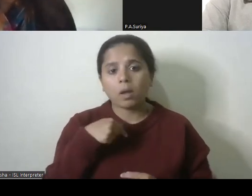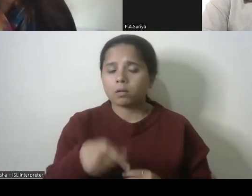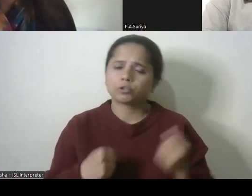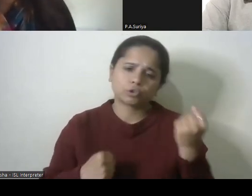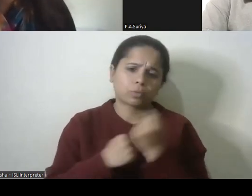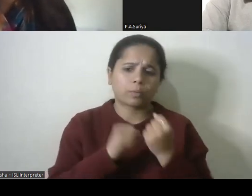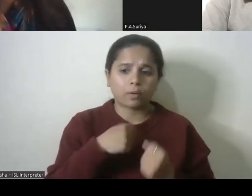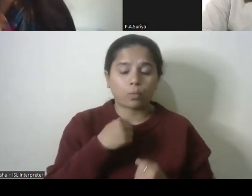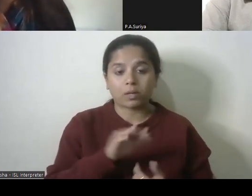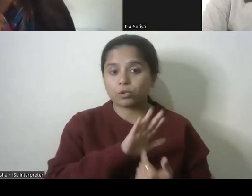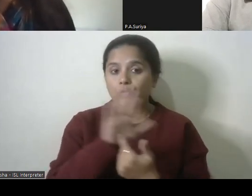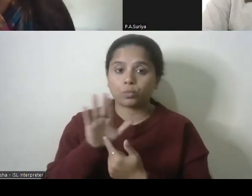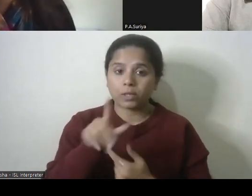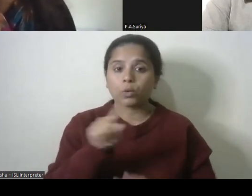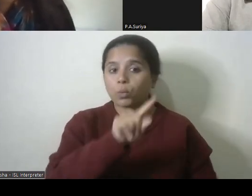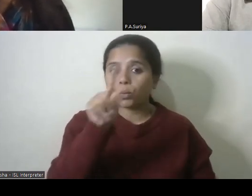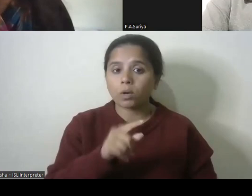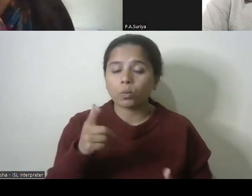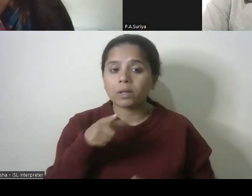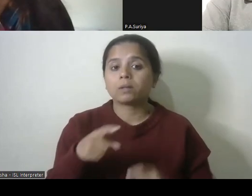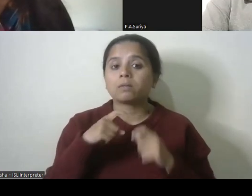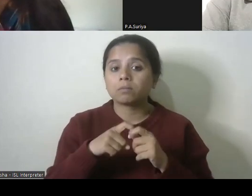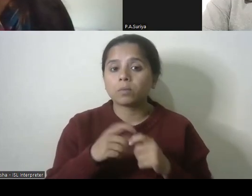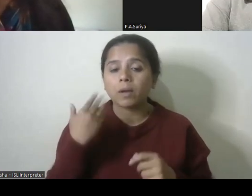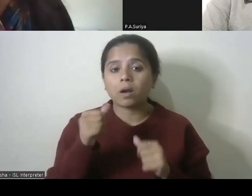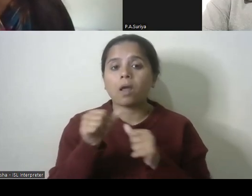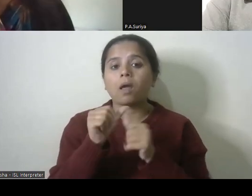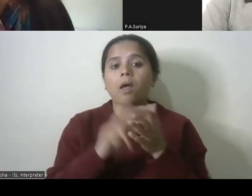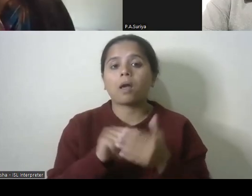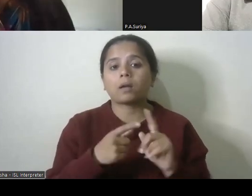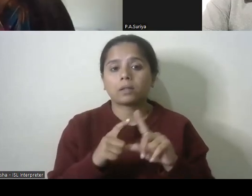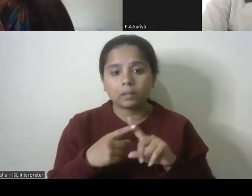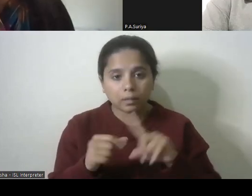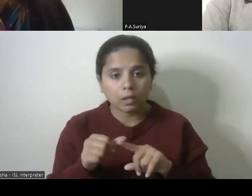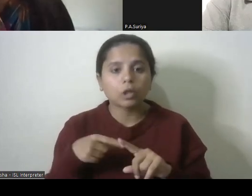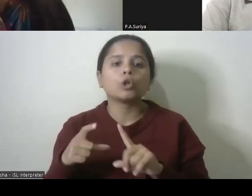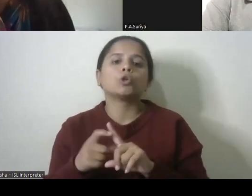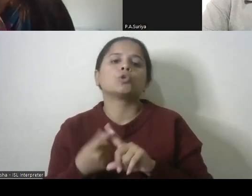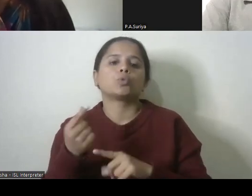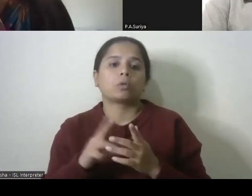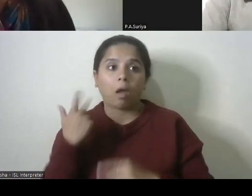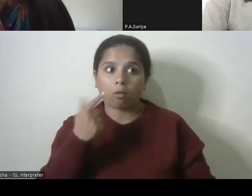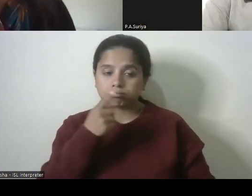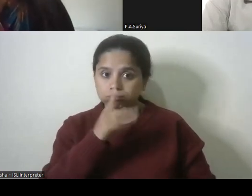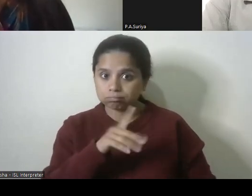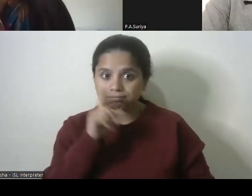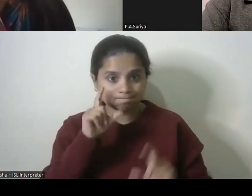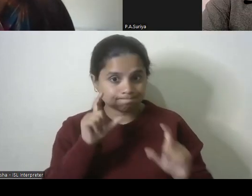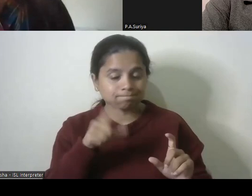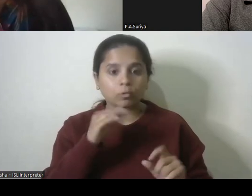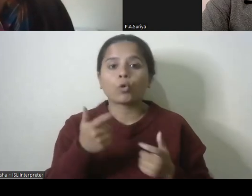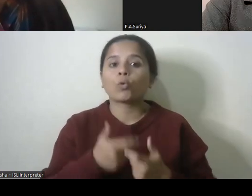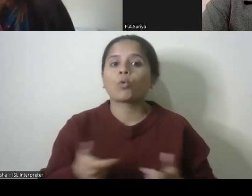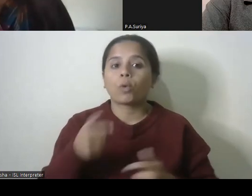but I'd like to highlight to you the cautionary tales that Professor Anand Deltumde was warning about in that conference